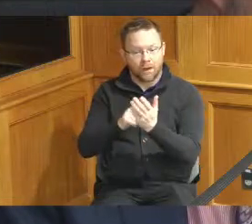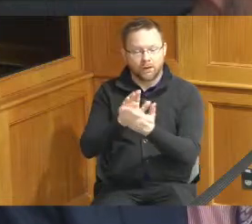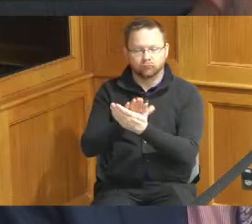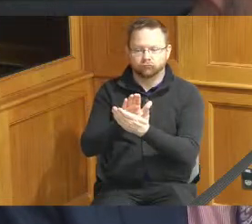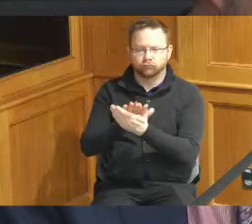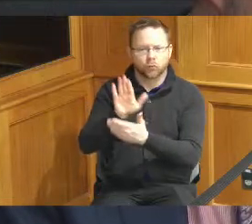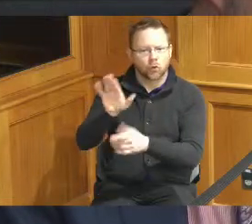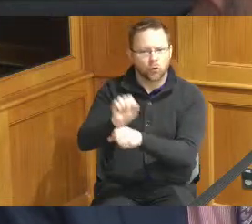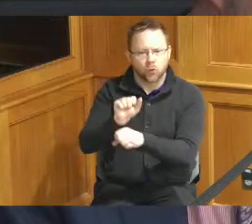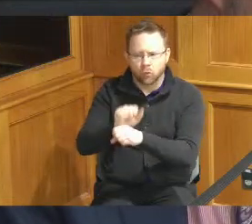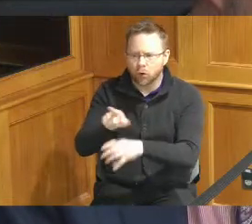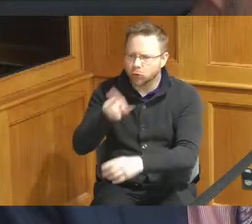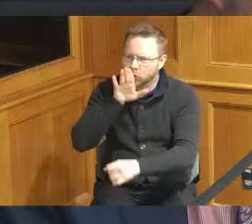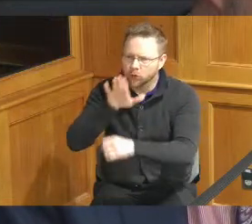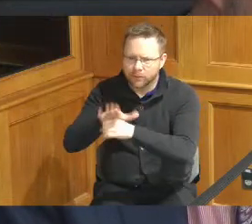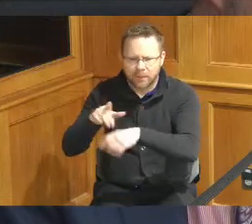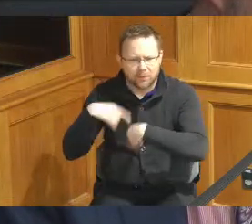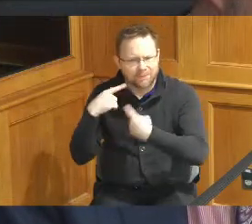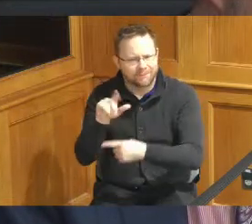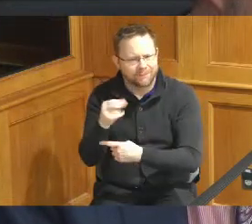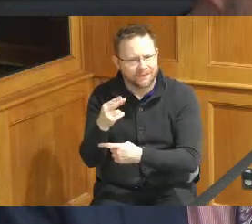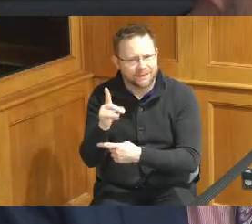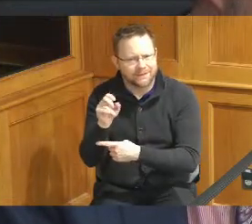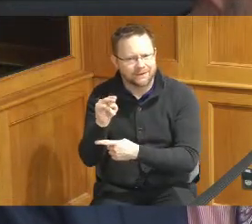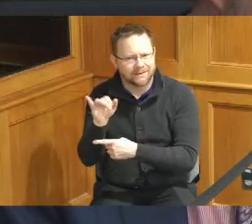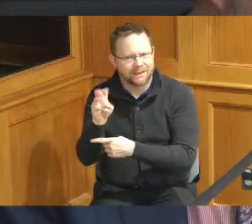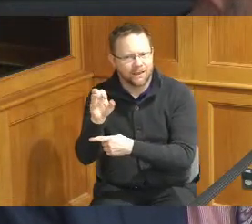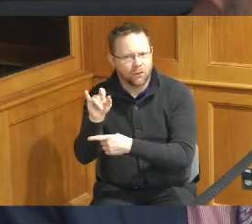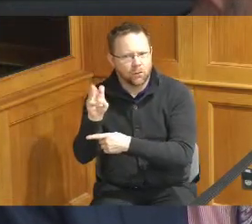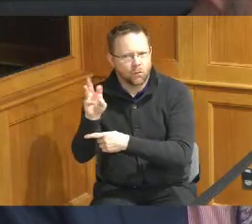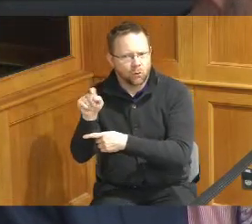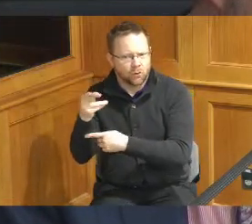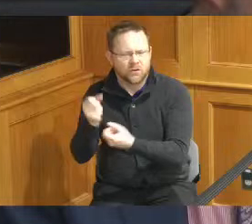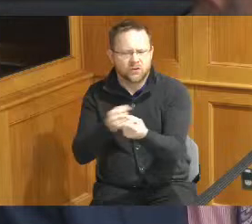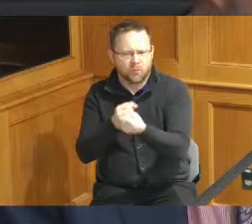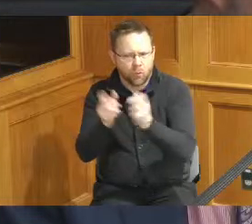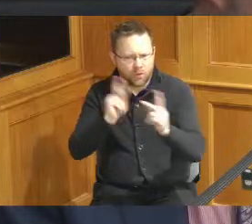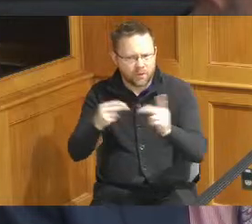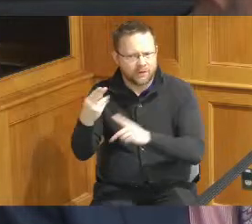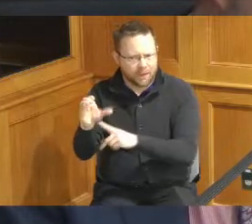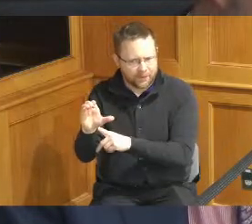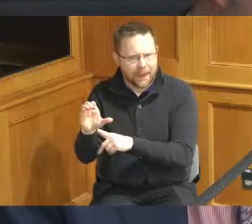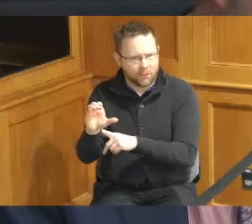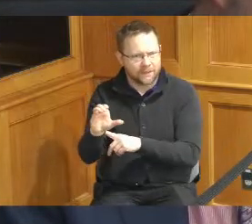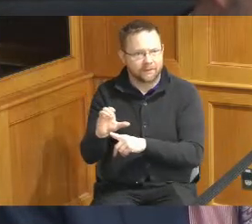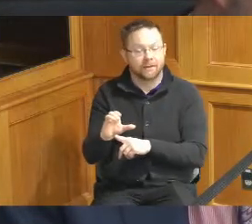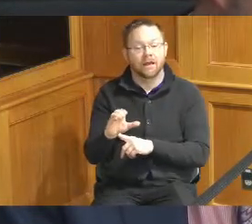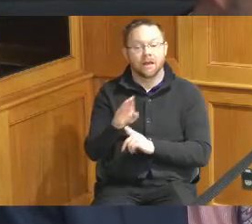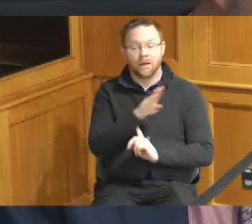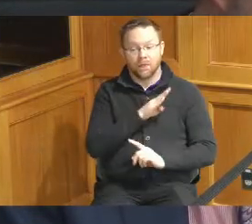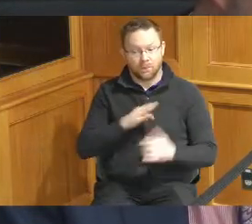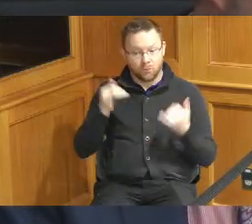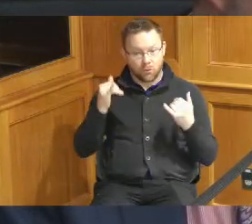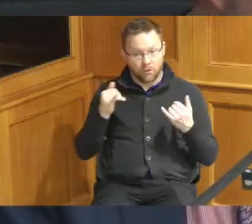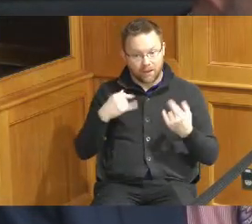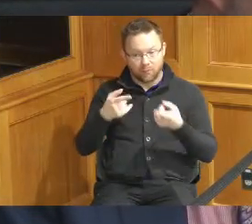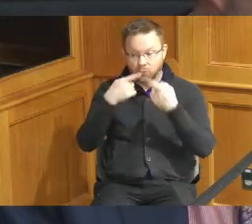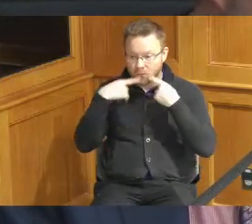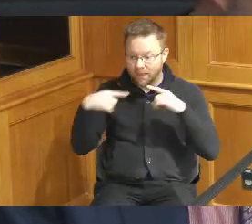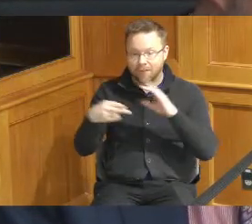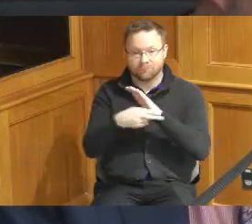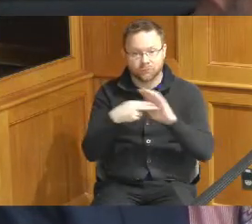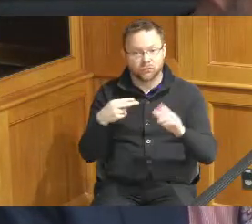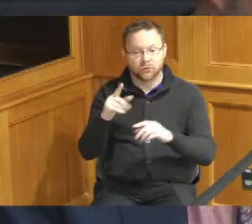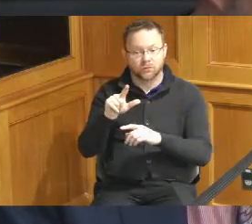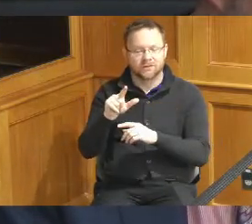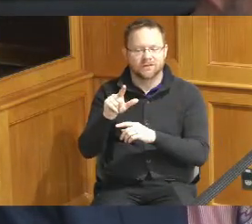and commitment of Leah Dennis Ellsworth to the residents of Hamilton County, and be it further proclaimed that the Board does hereby proclaim the